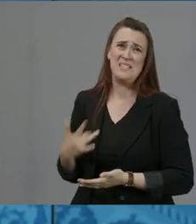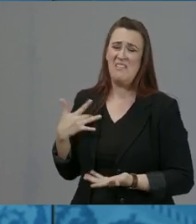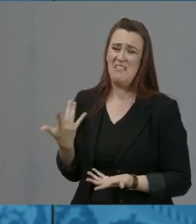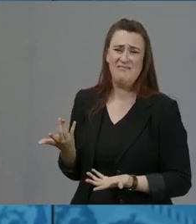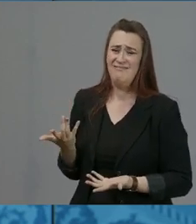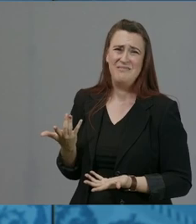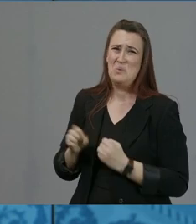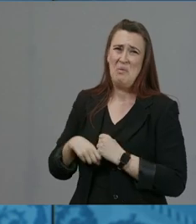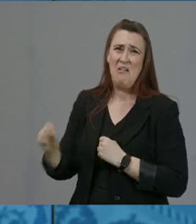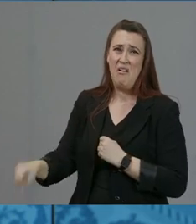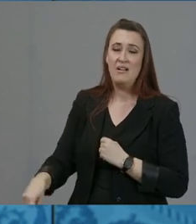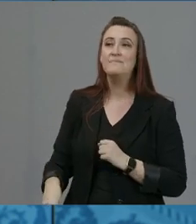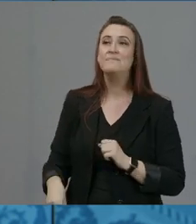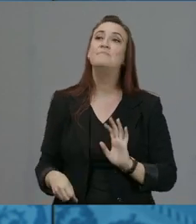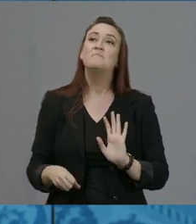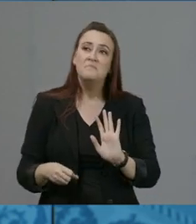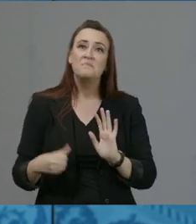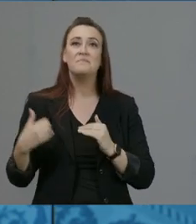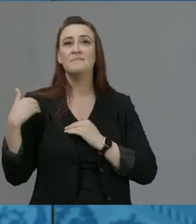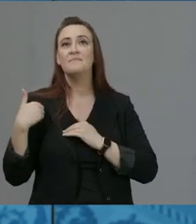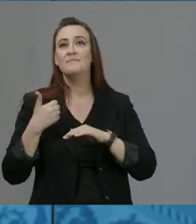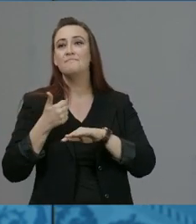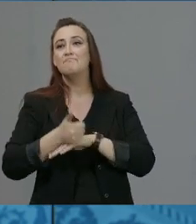say, yes, of course there's accountability.